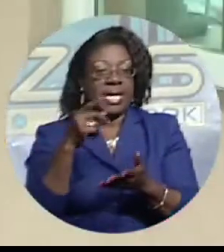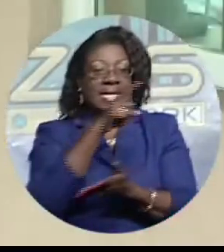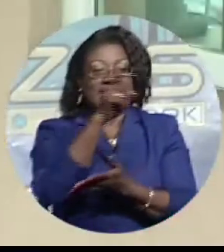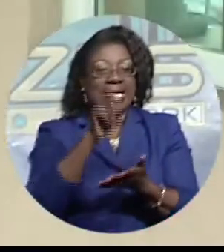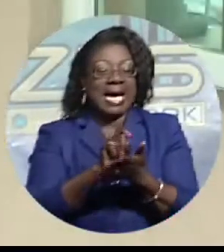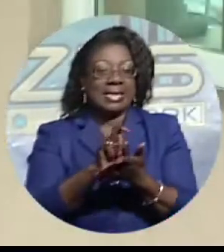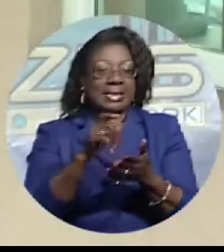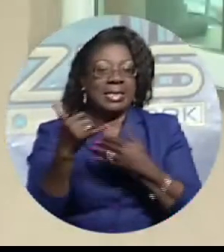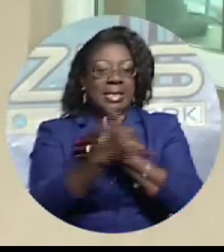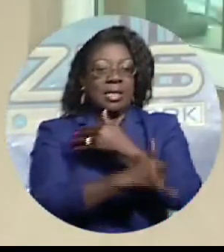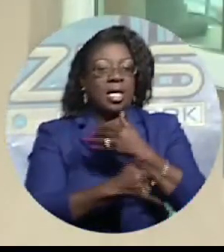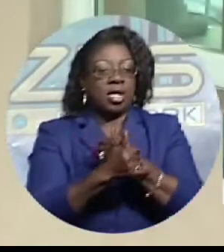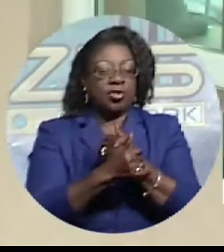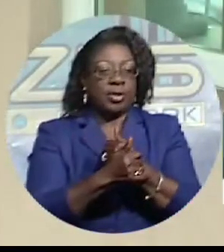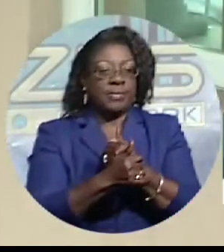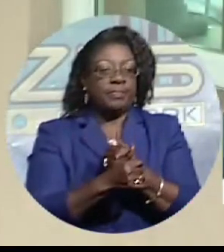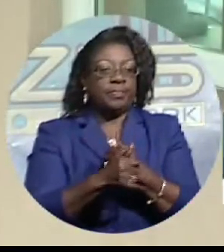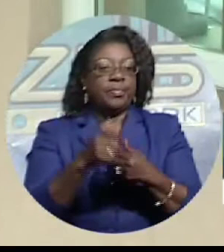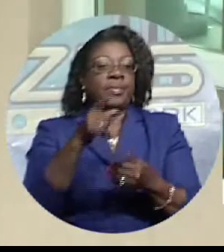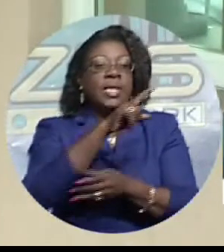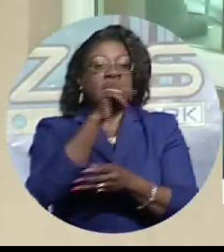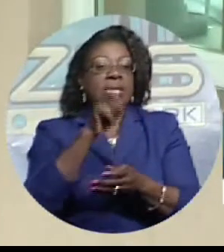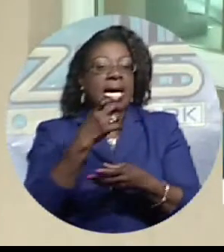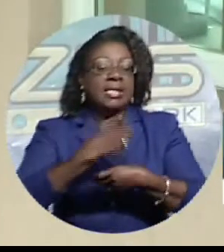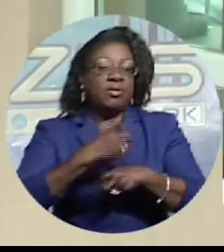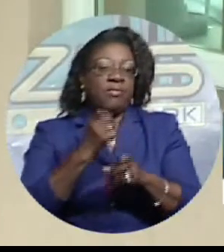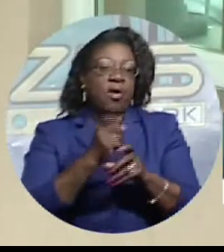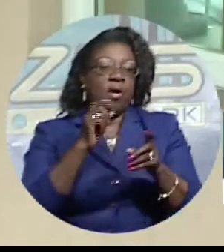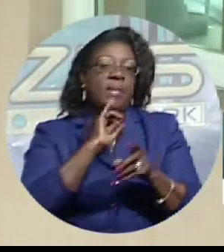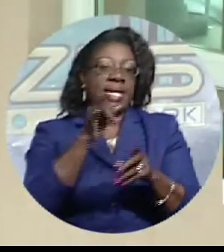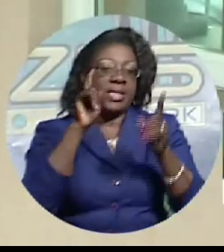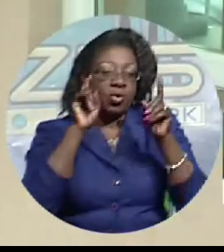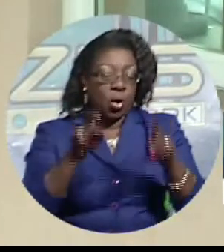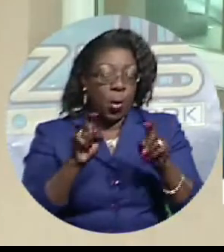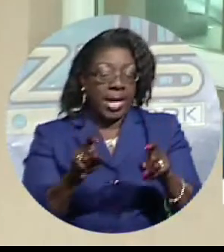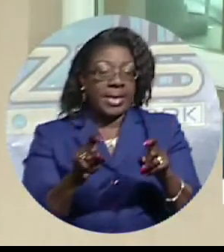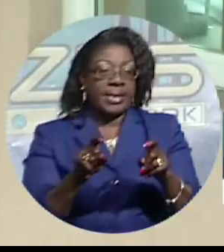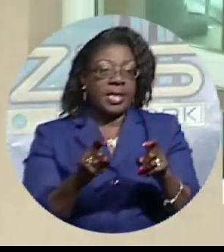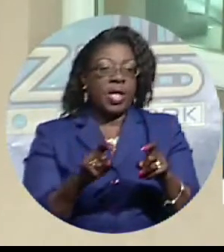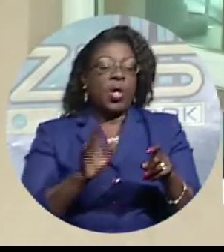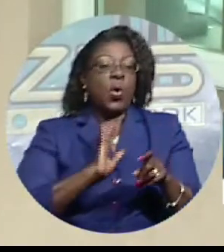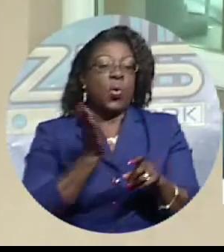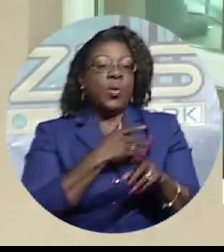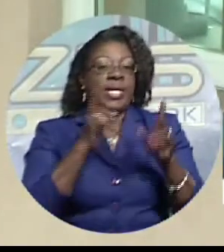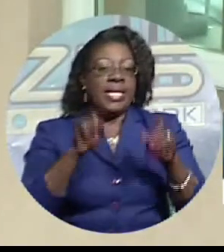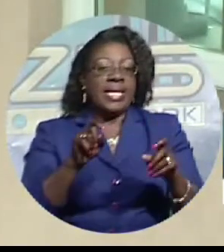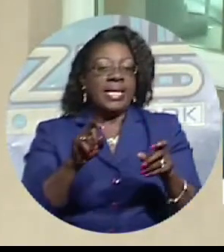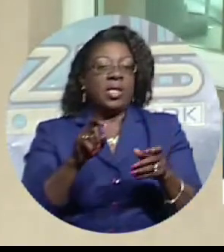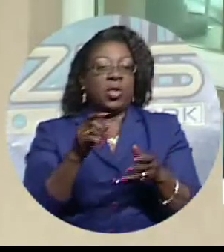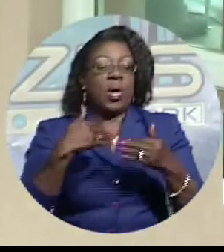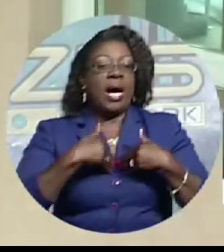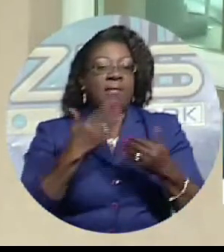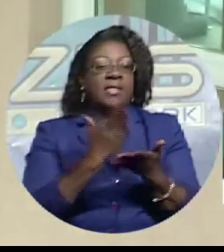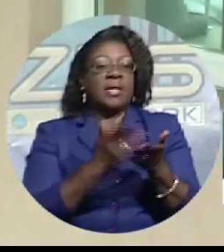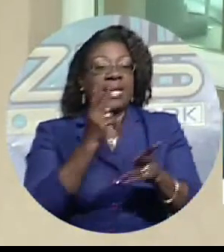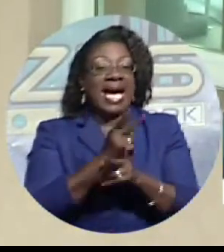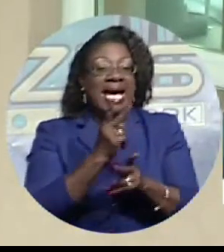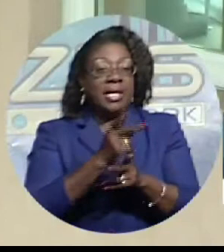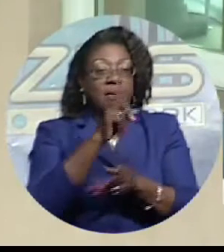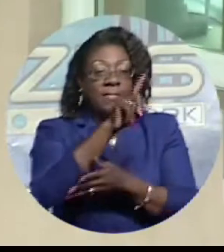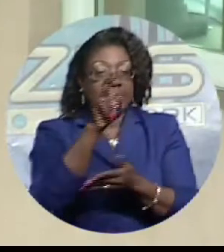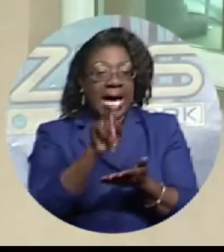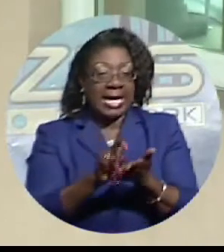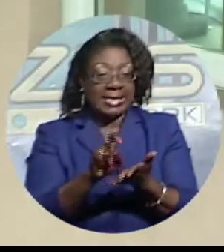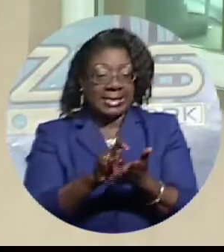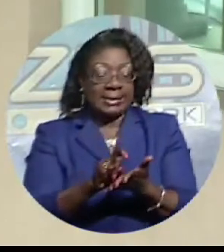Of taxation and fiscal reform and tax reform is required. There's absolutely no doubt about that. We cannot continue on the path we're on.